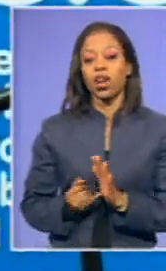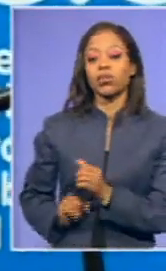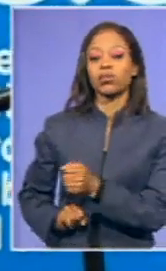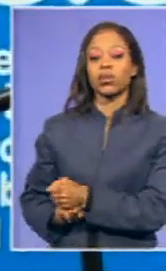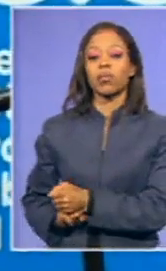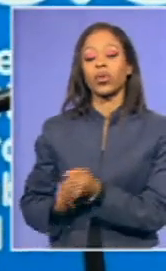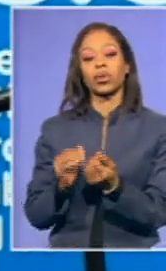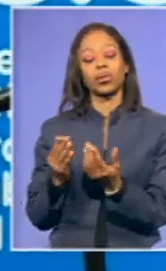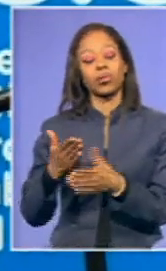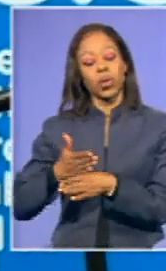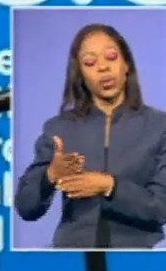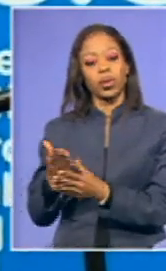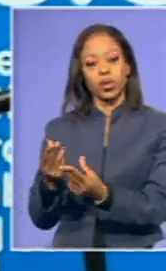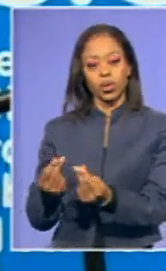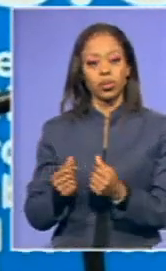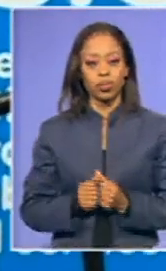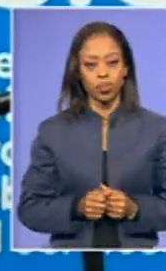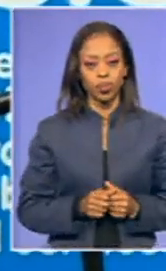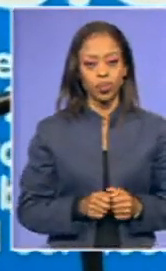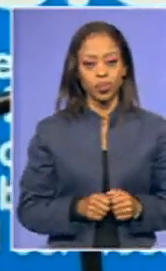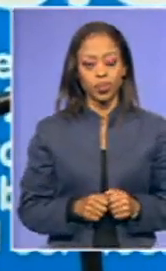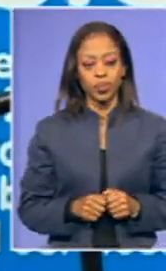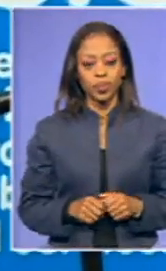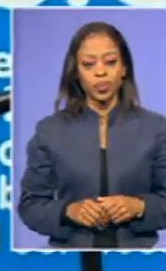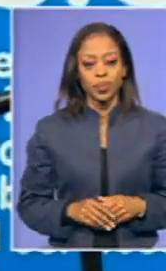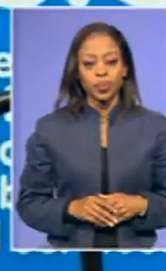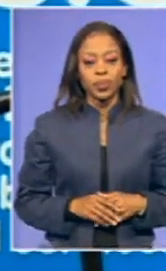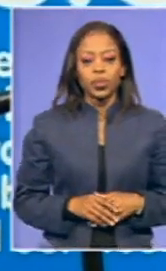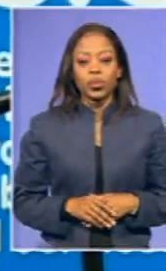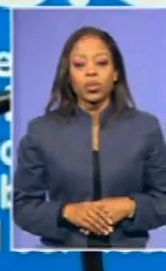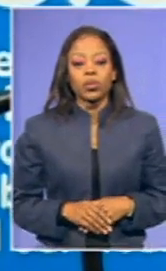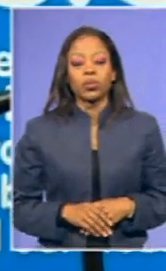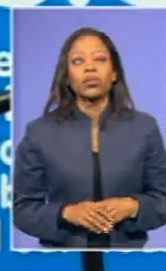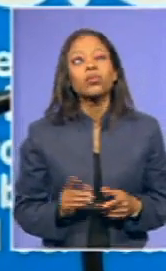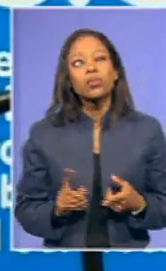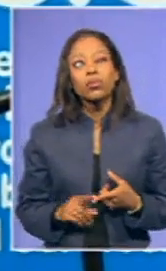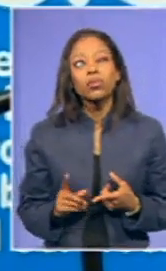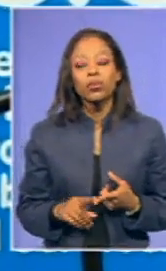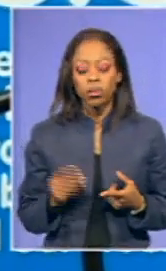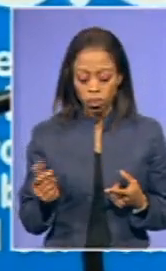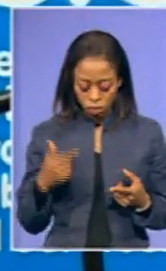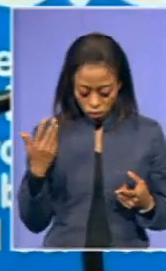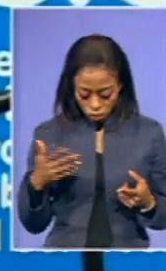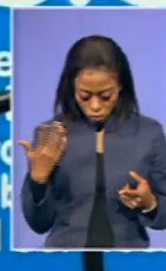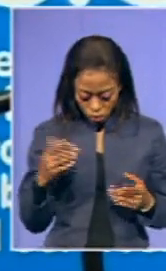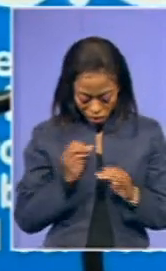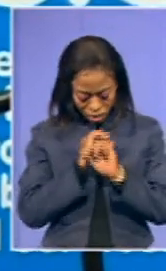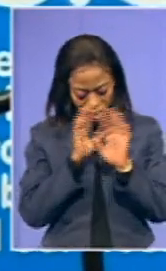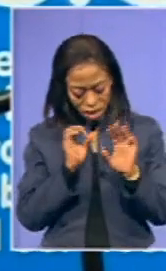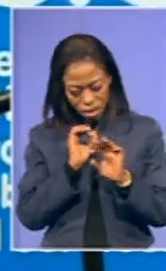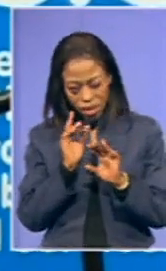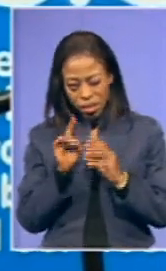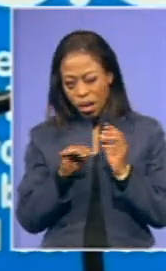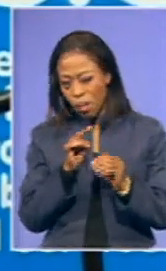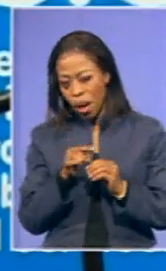eThekwini what they do. And on there's one on clarity